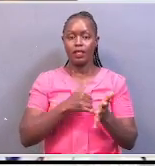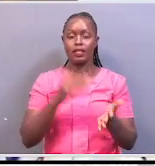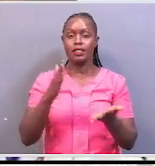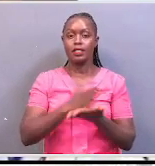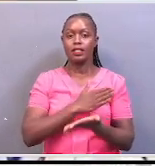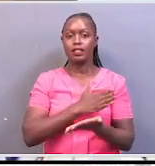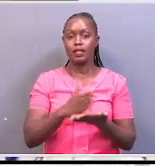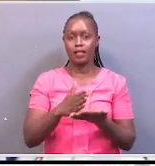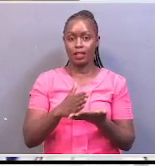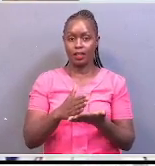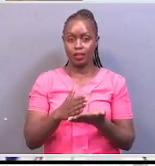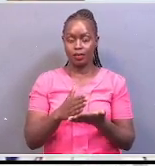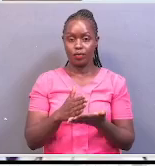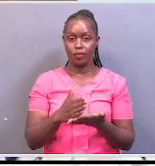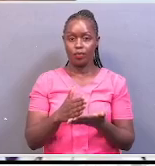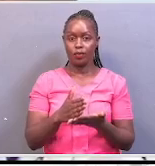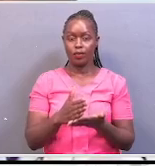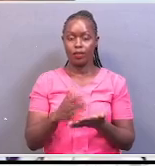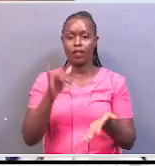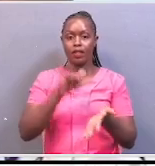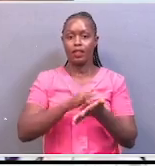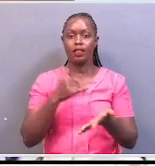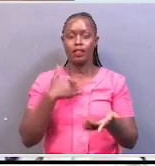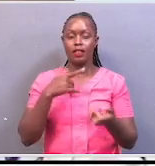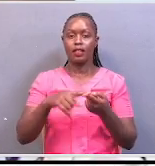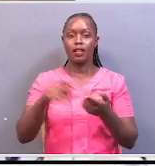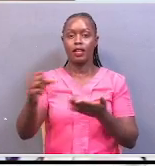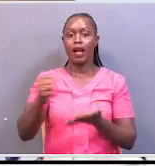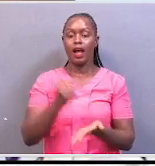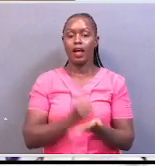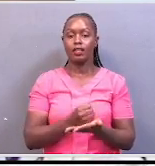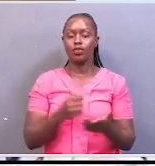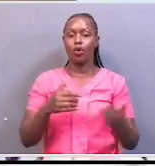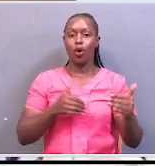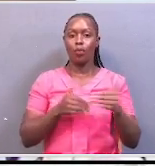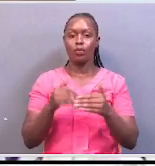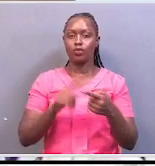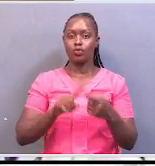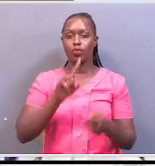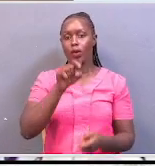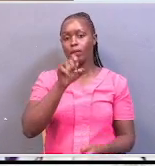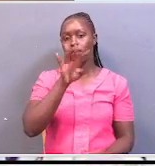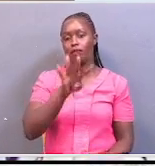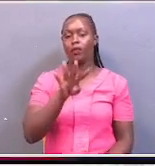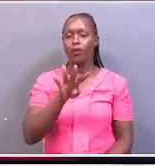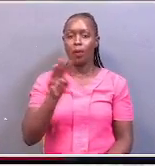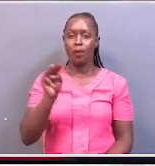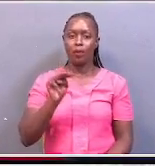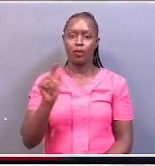sector that hires close to 1.4 million Kenyans.